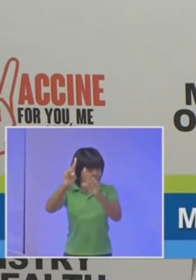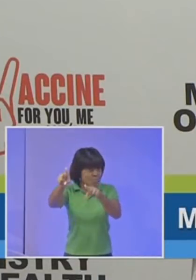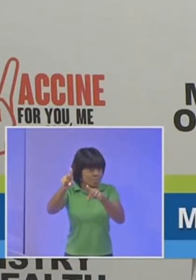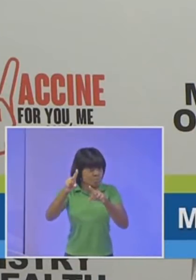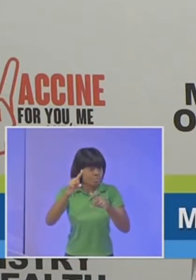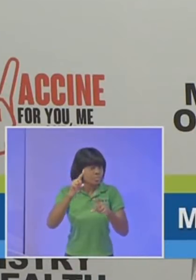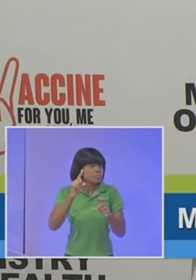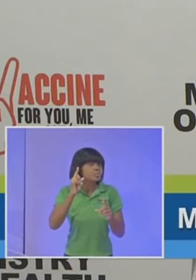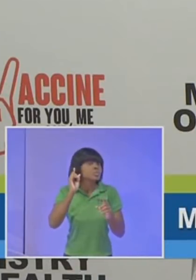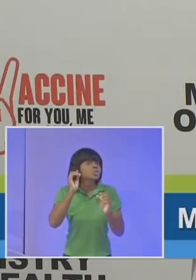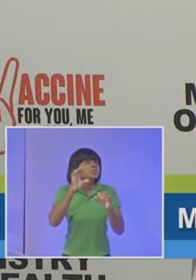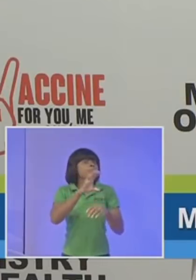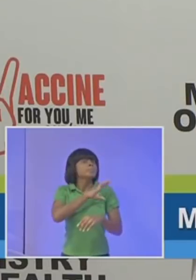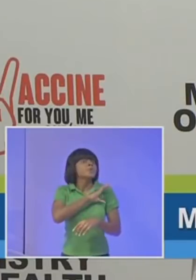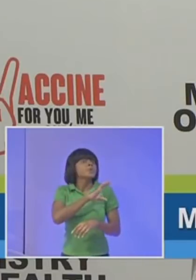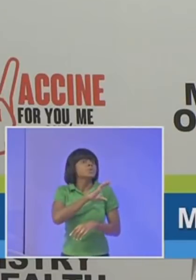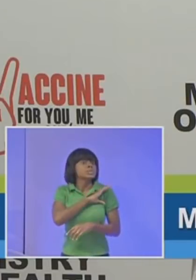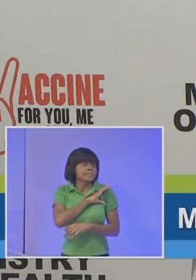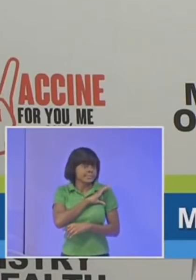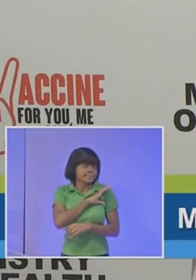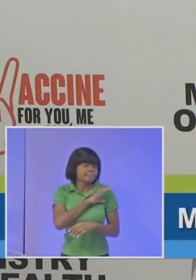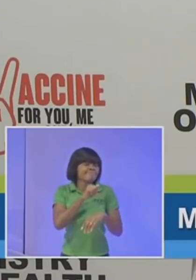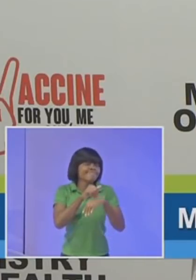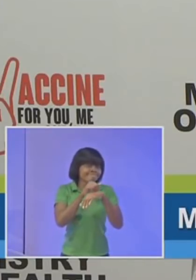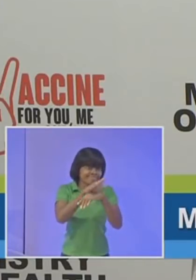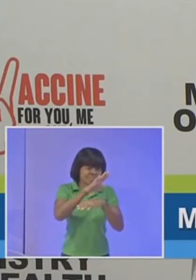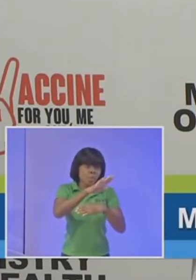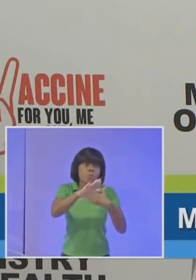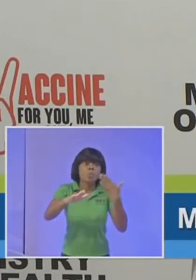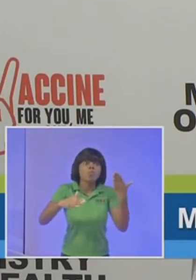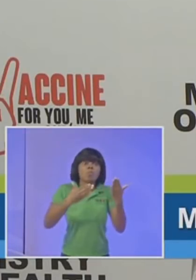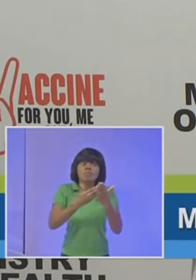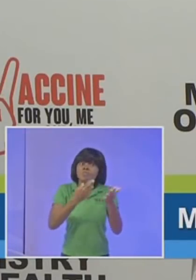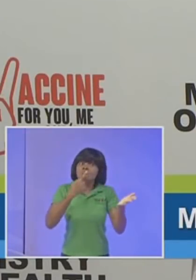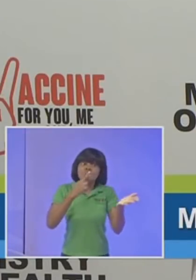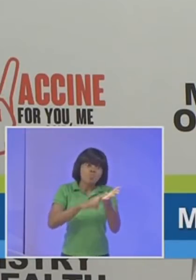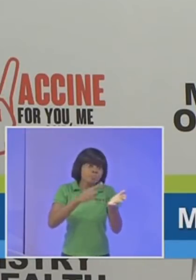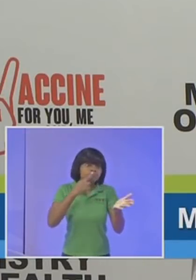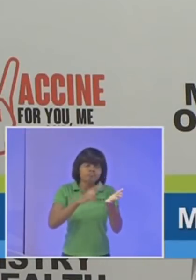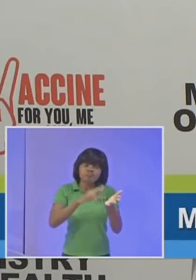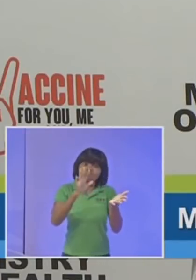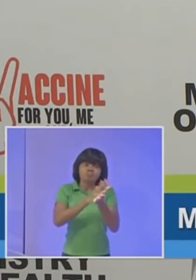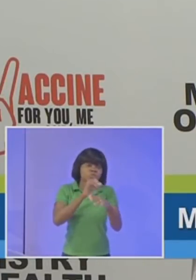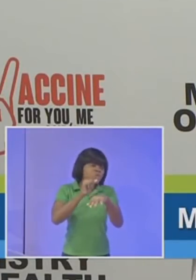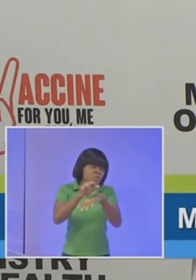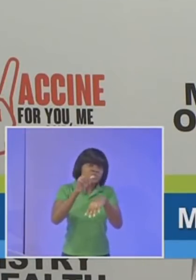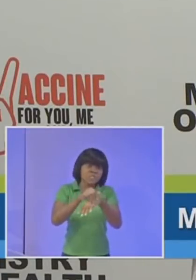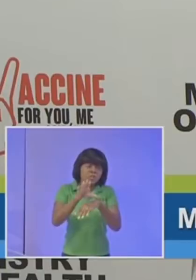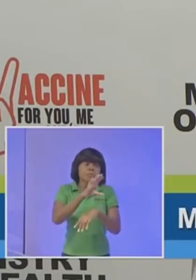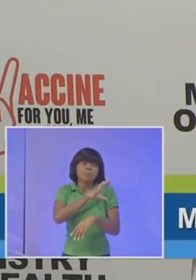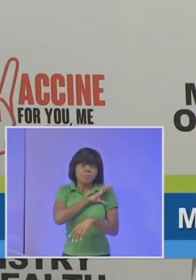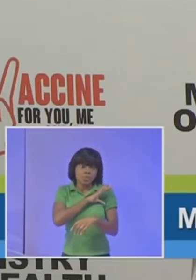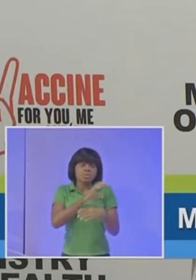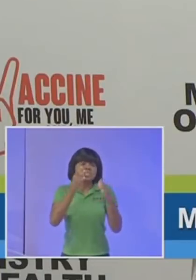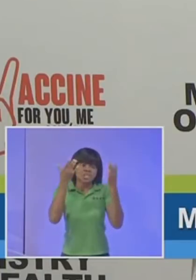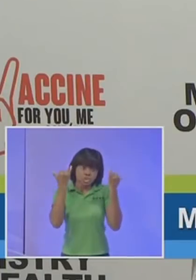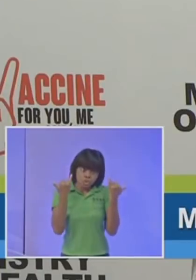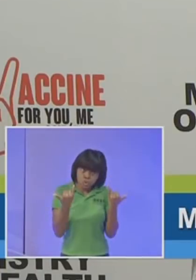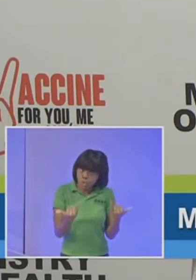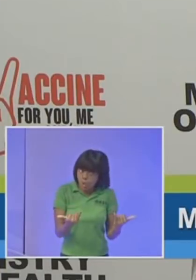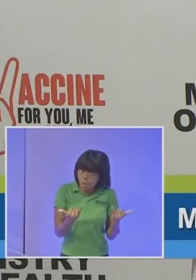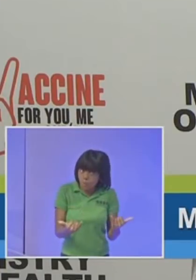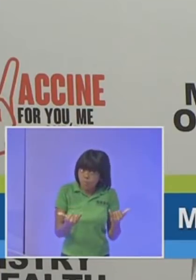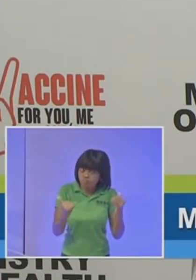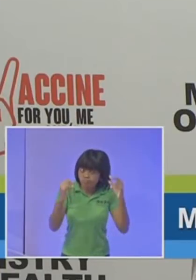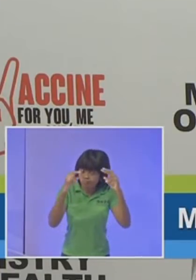send all those reports to the TTPS for their investigation. What we would like, if